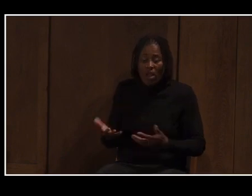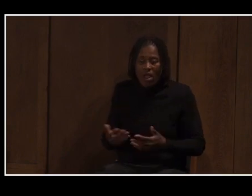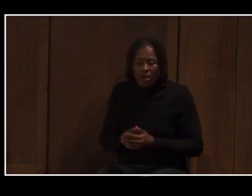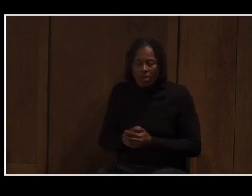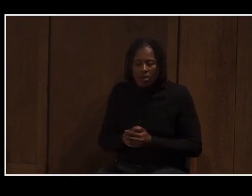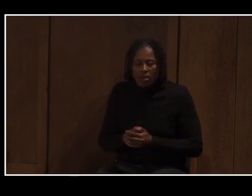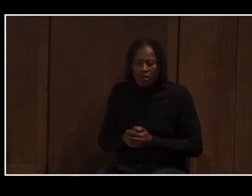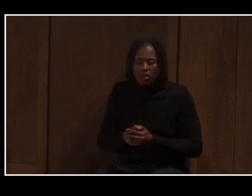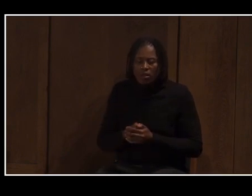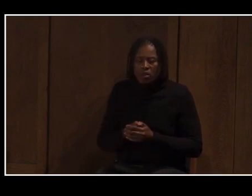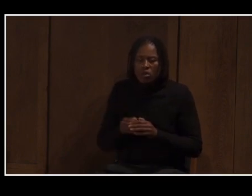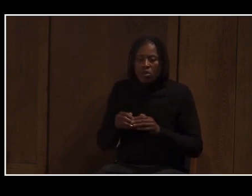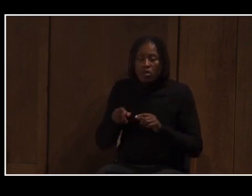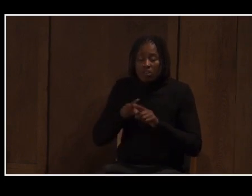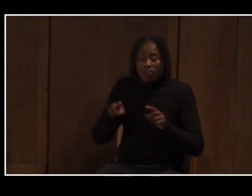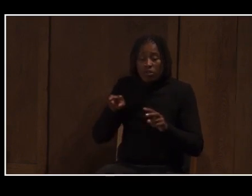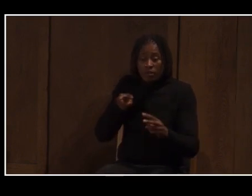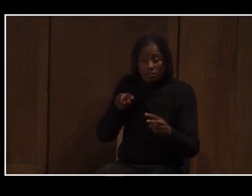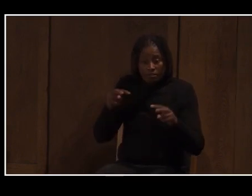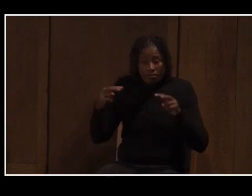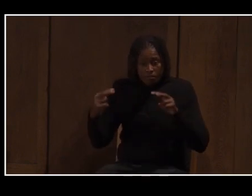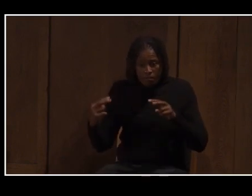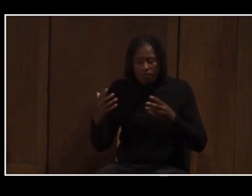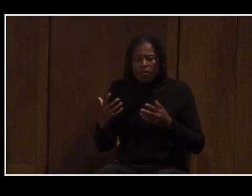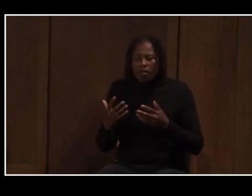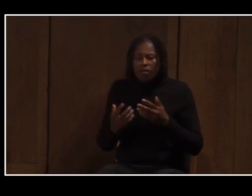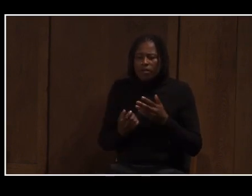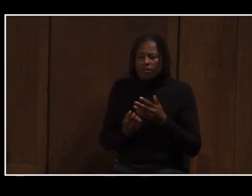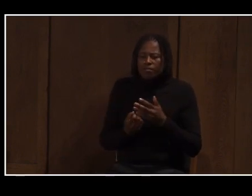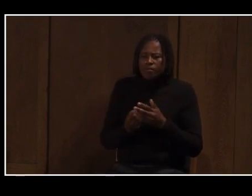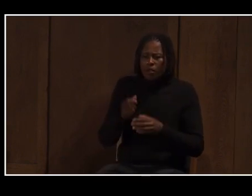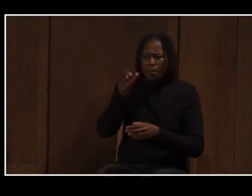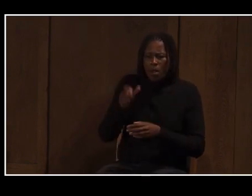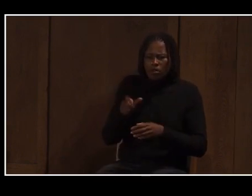the other way to see it is that someone accepts you for who you